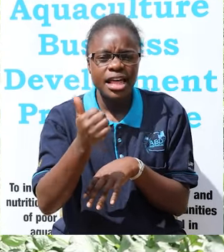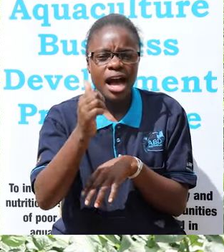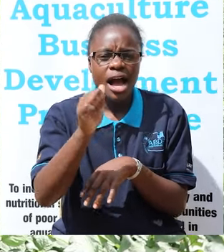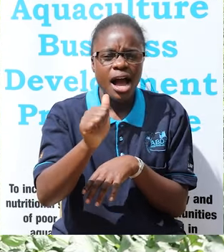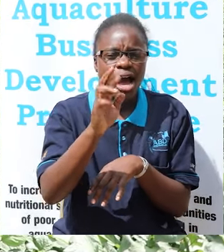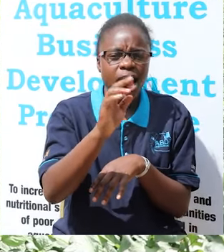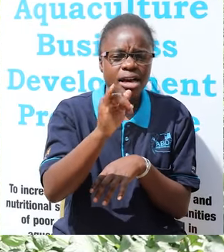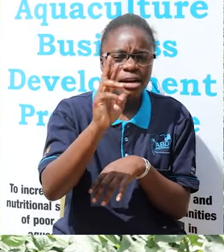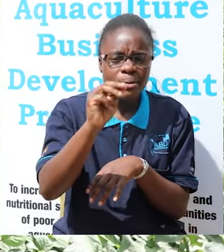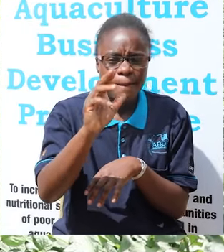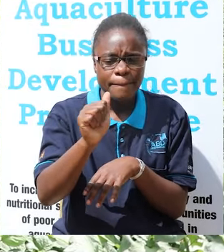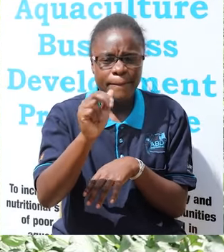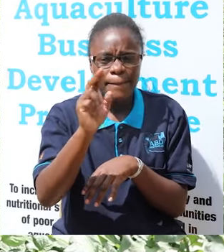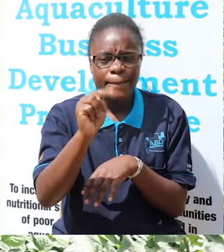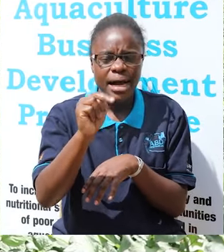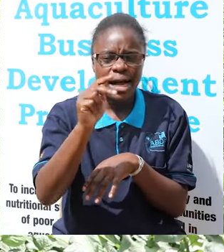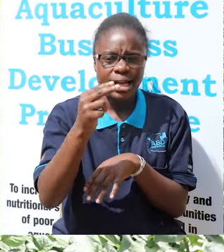amaranthus.